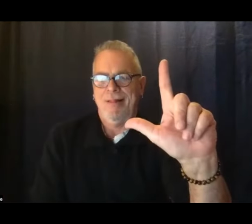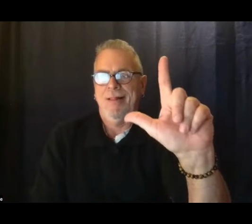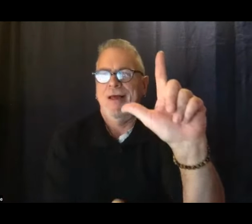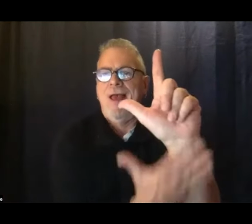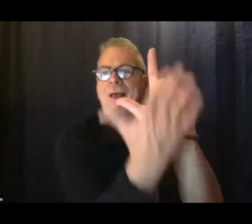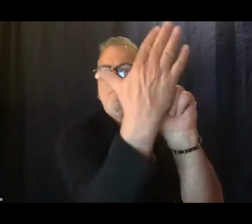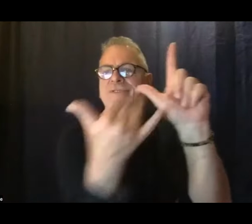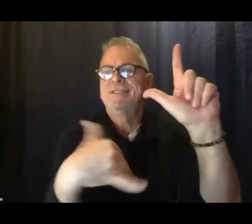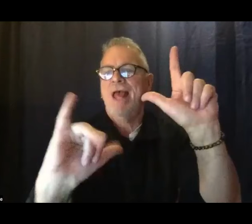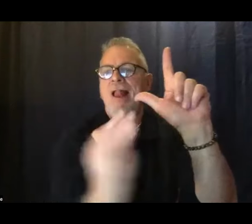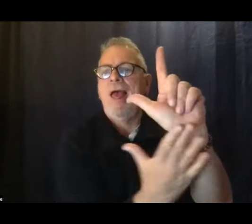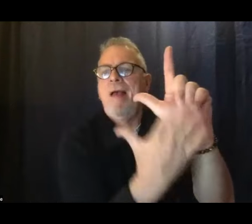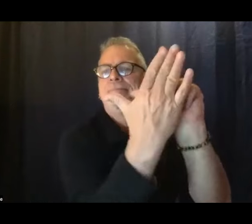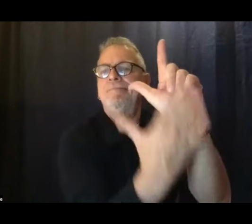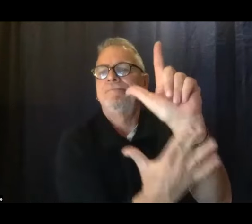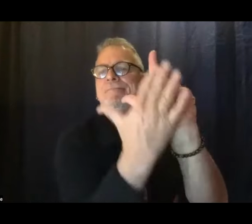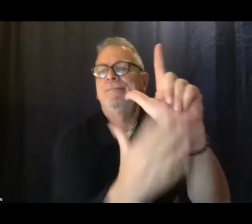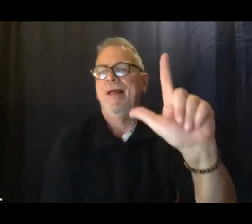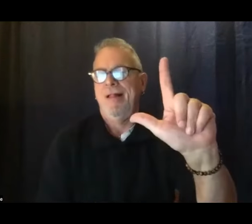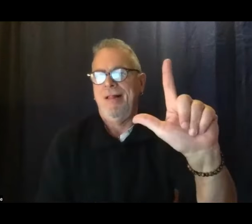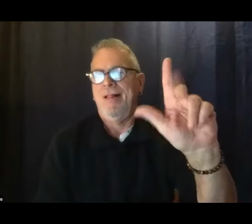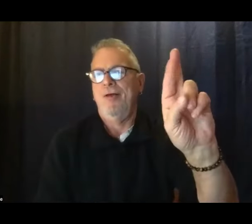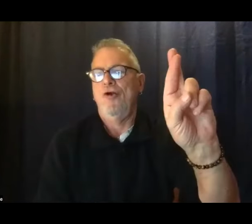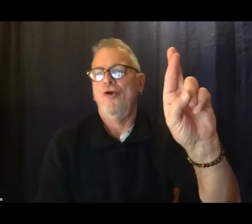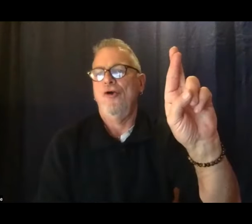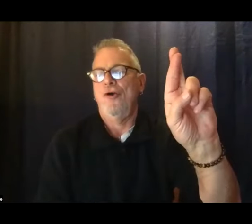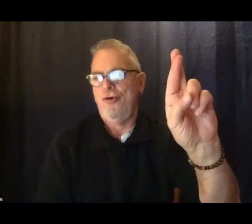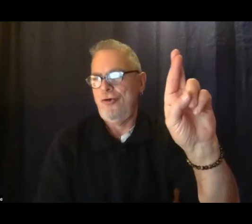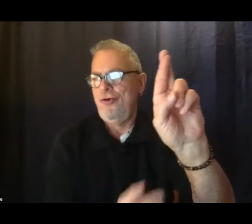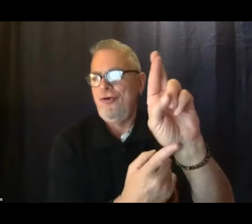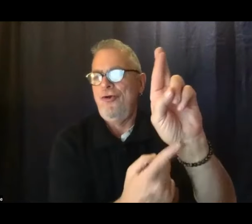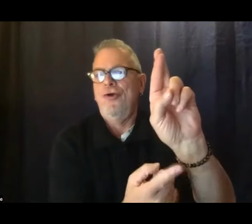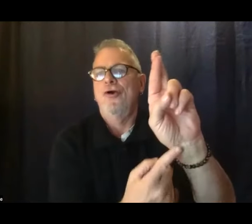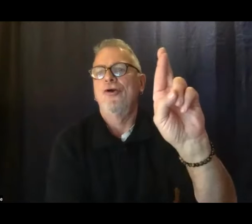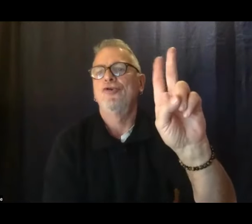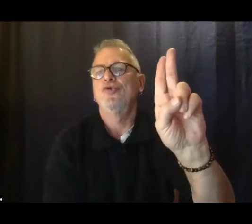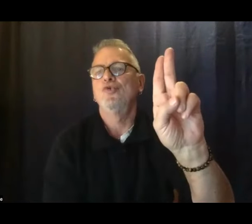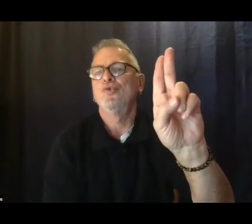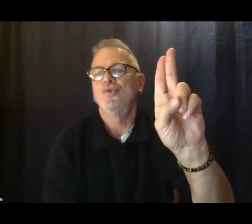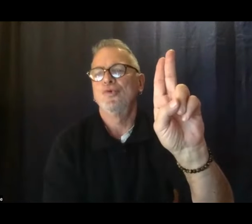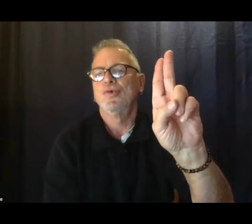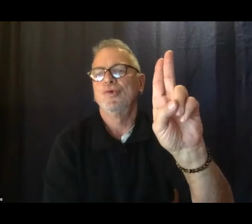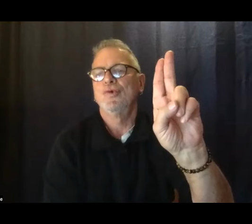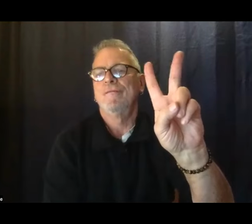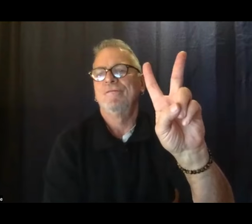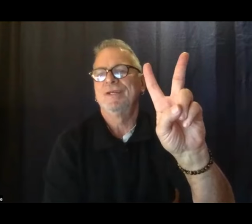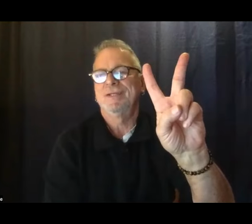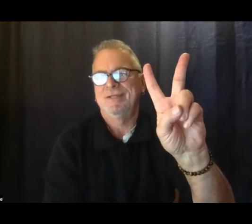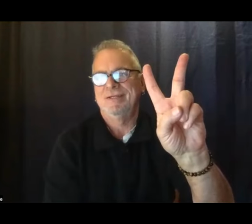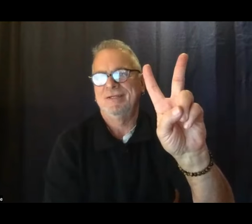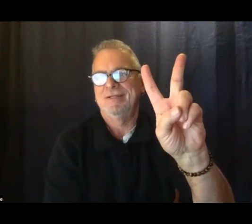still facing out. It's that you don't tilt it so that somebody sees the profile of it. L, R,